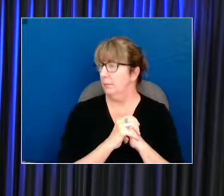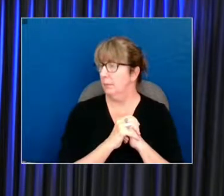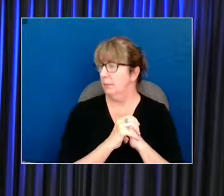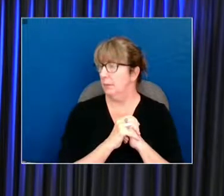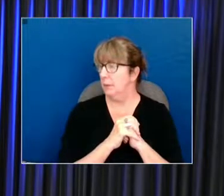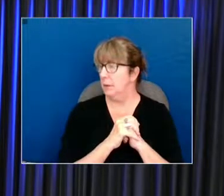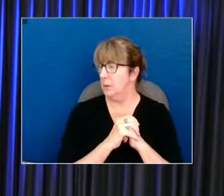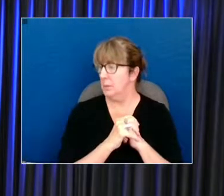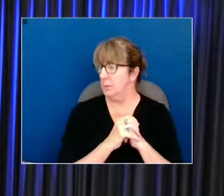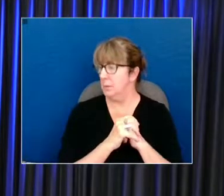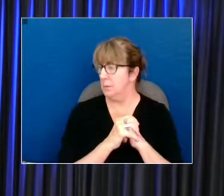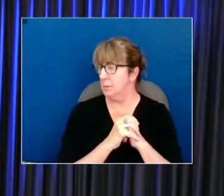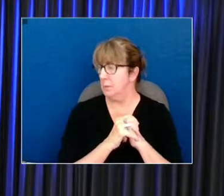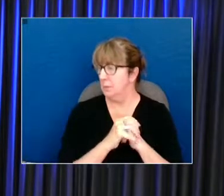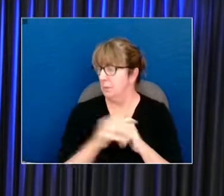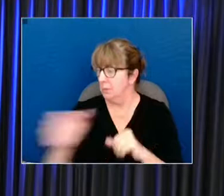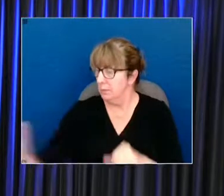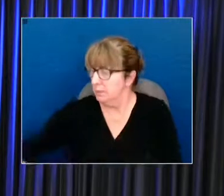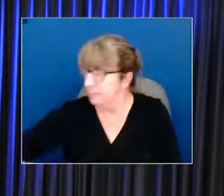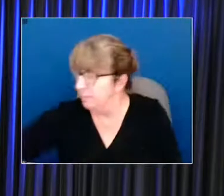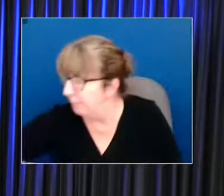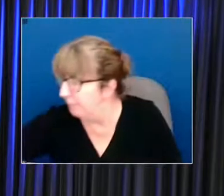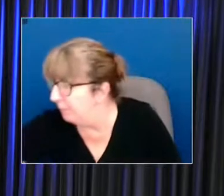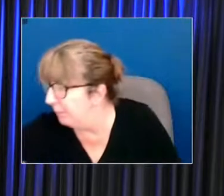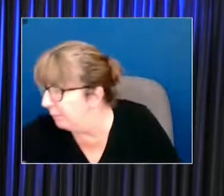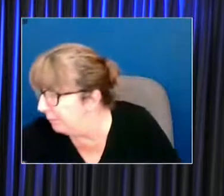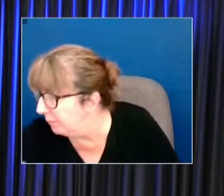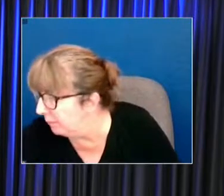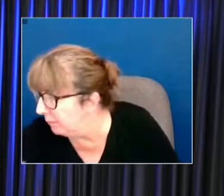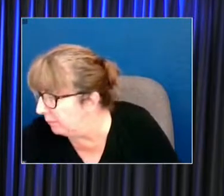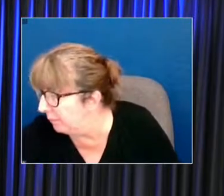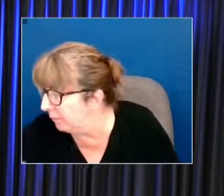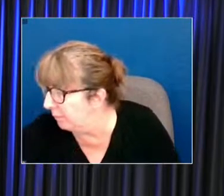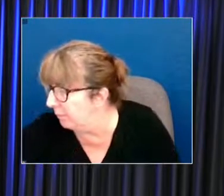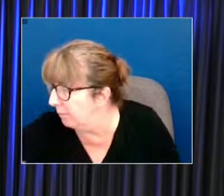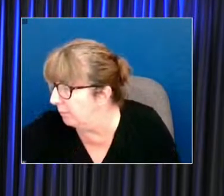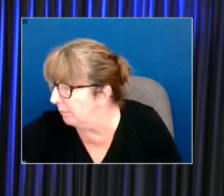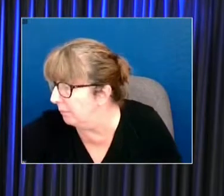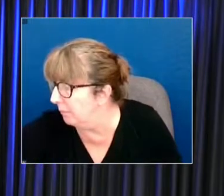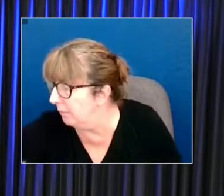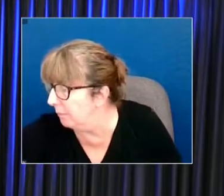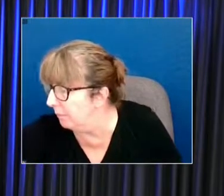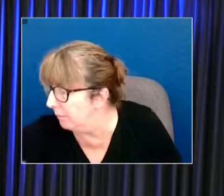public as opposed to unlisted or private. So we should be able to be seeing it live.